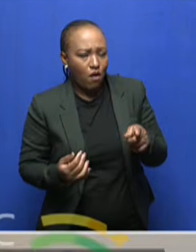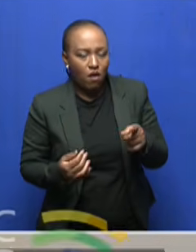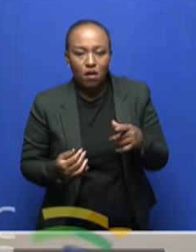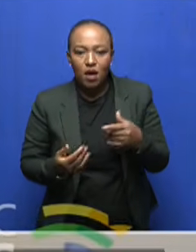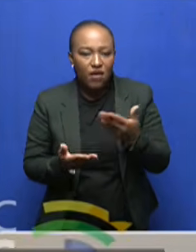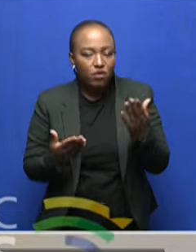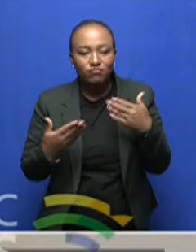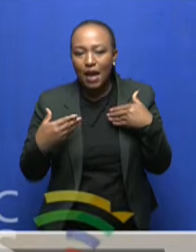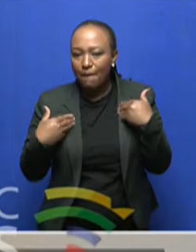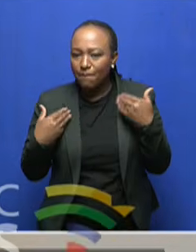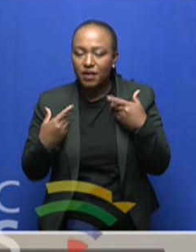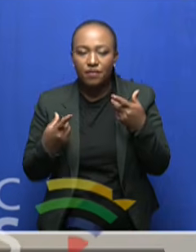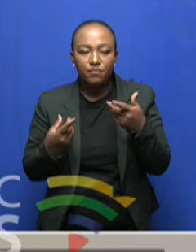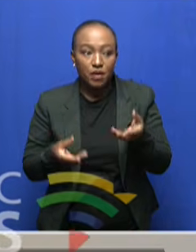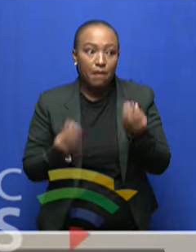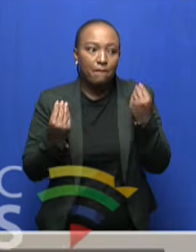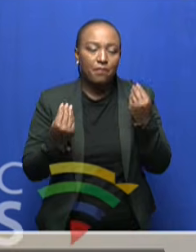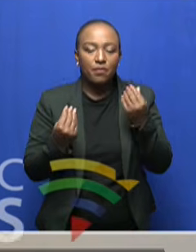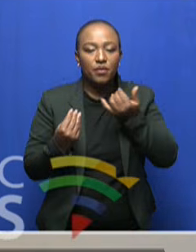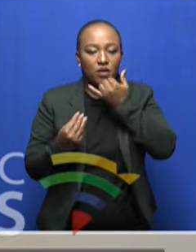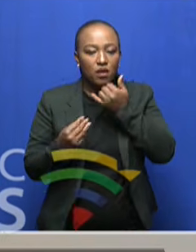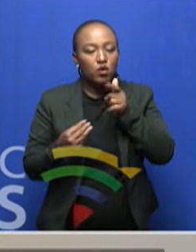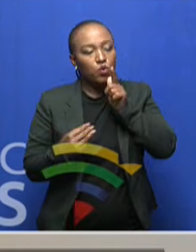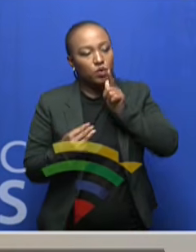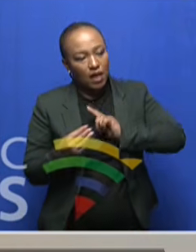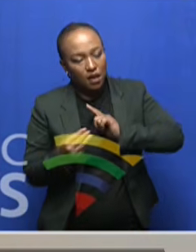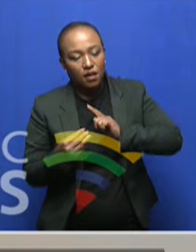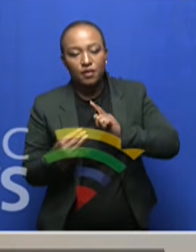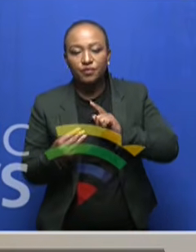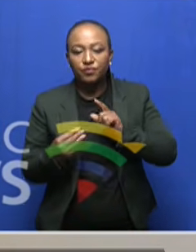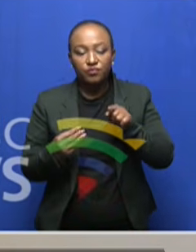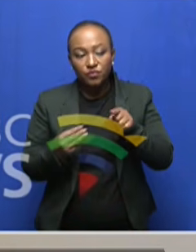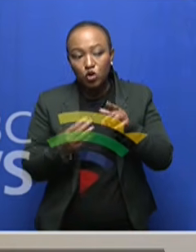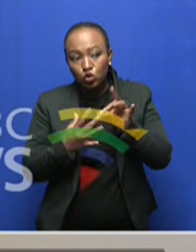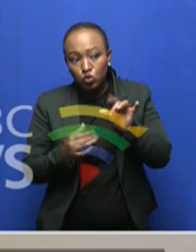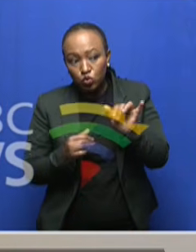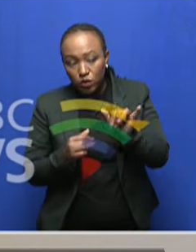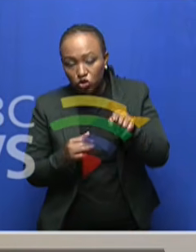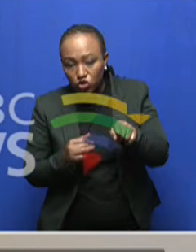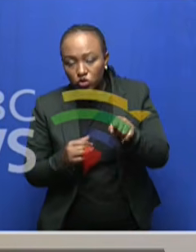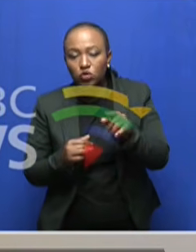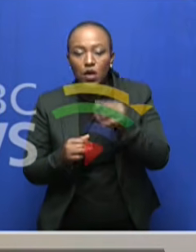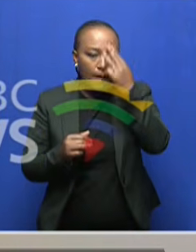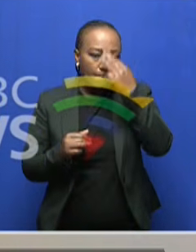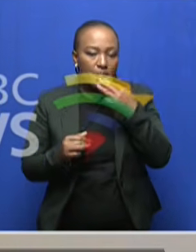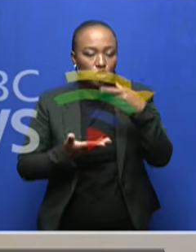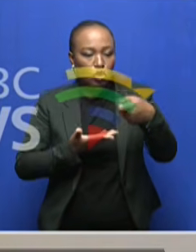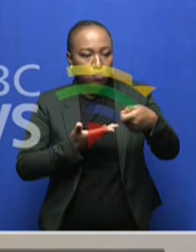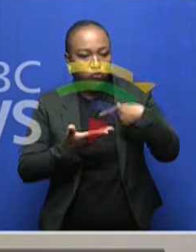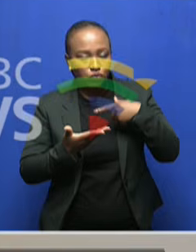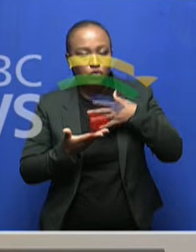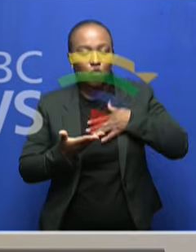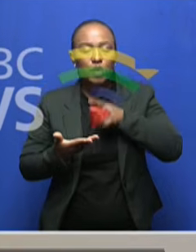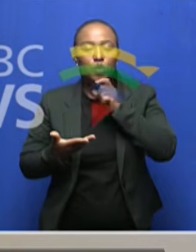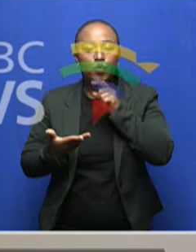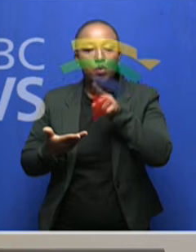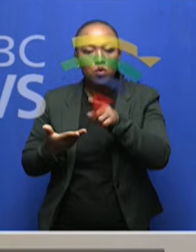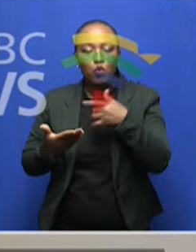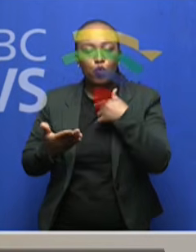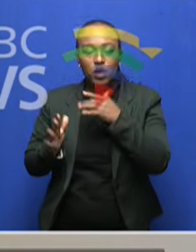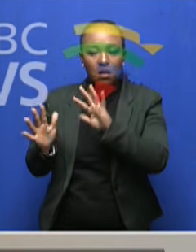been happy with what they got out. So you tell us the inspo you're going for. You'd obviously share with us the picture you'd like to use. We go